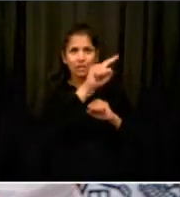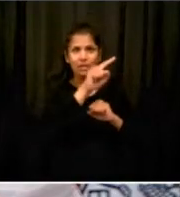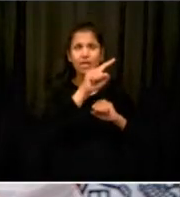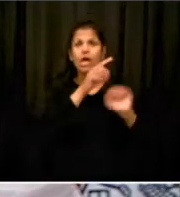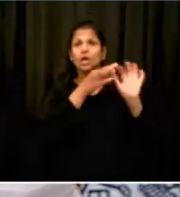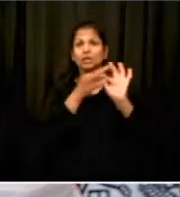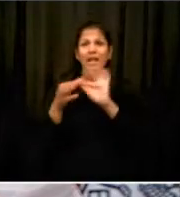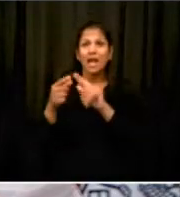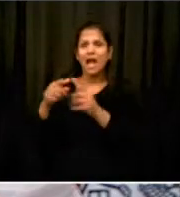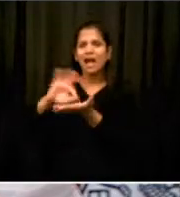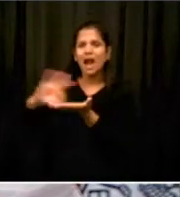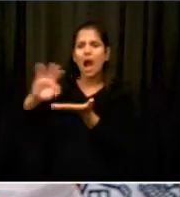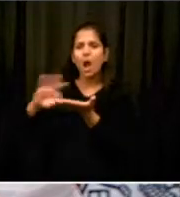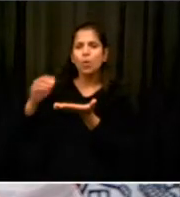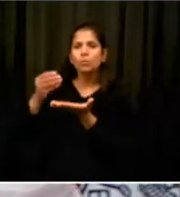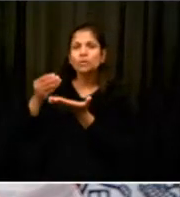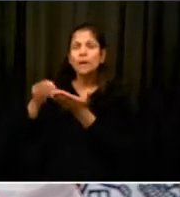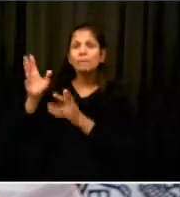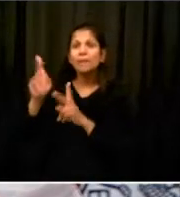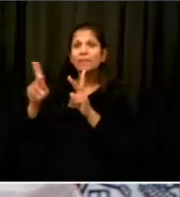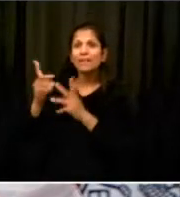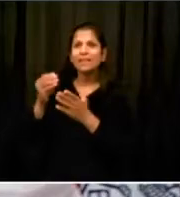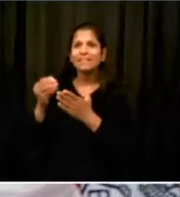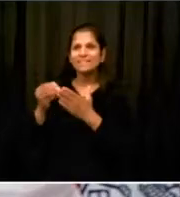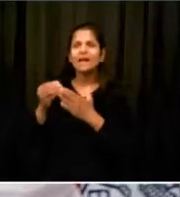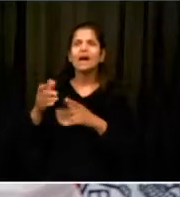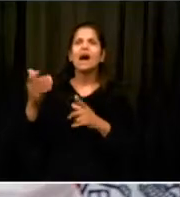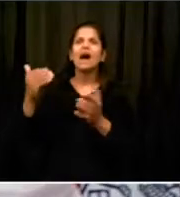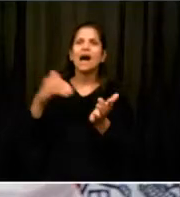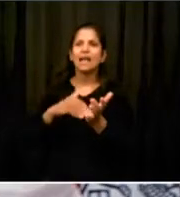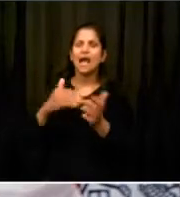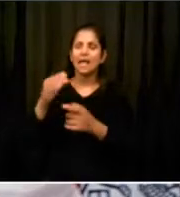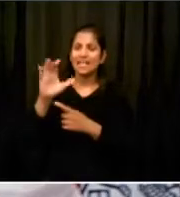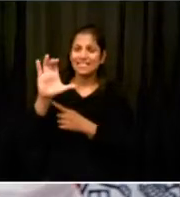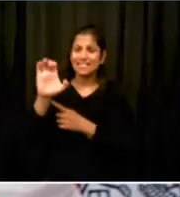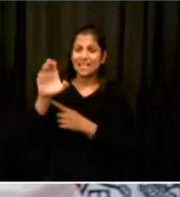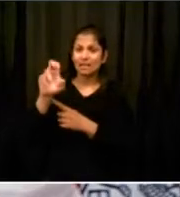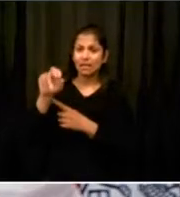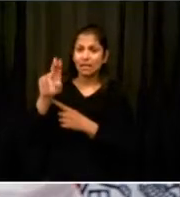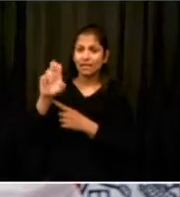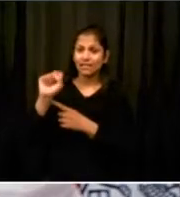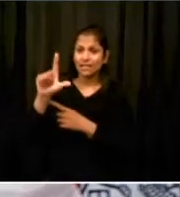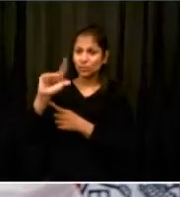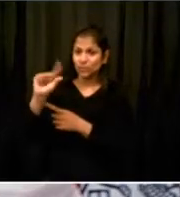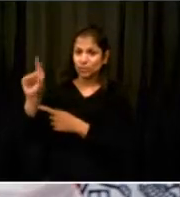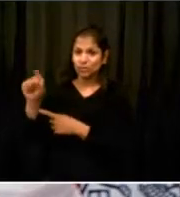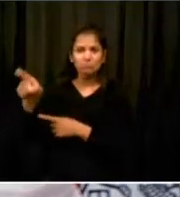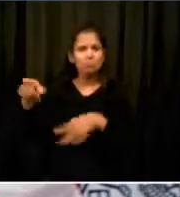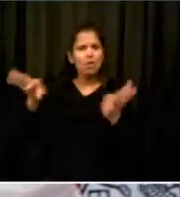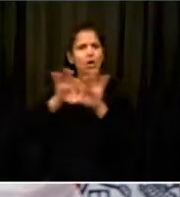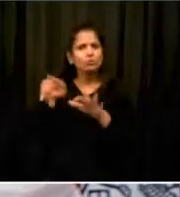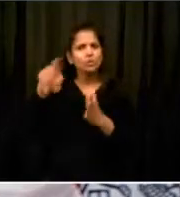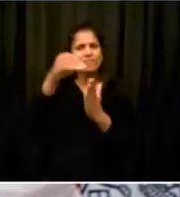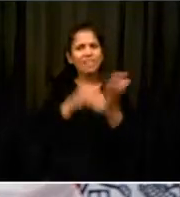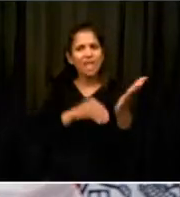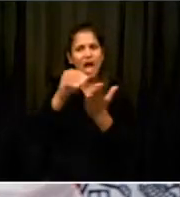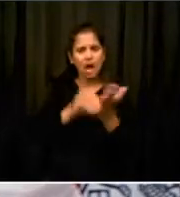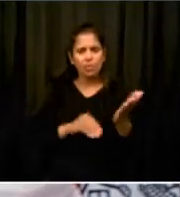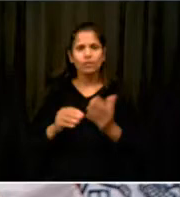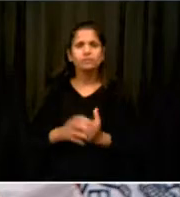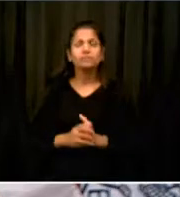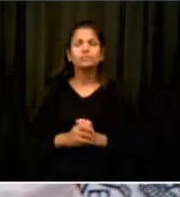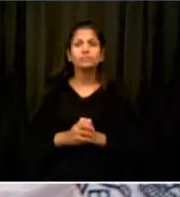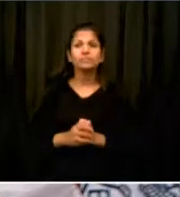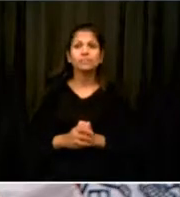Look, parallel this to what we've done on the coronavirus. This city should be so proud. And I hear, as I'm talking to all those mayors from around the